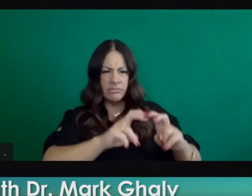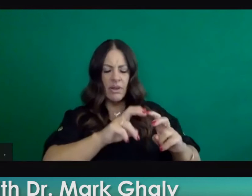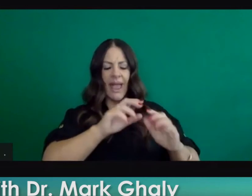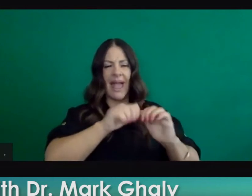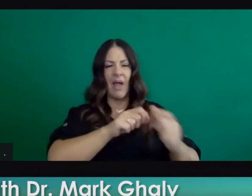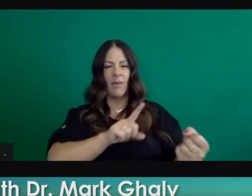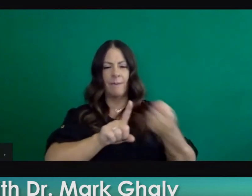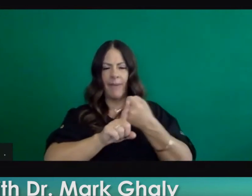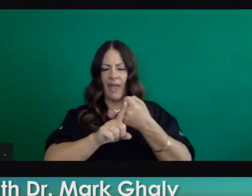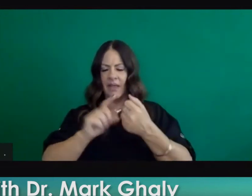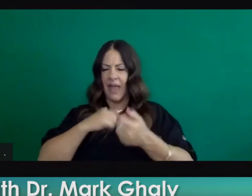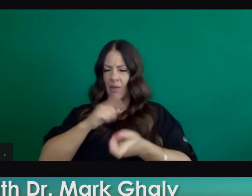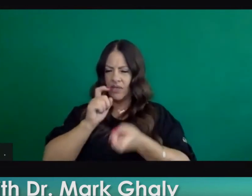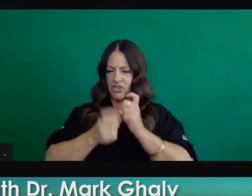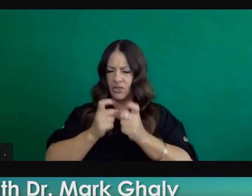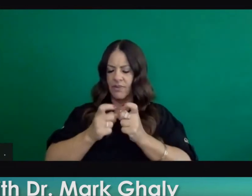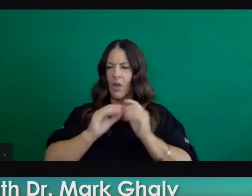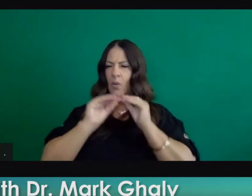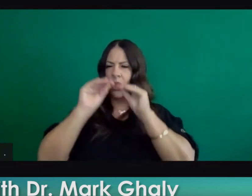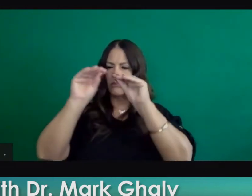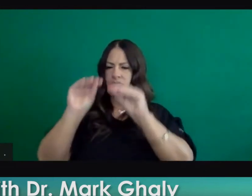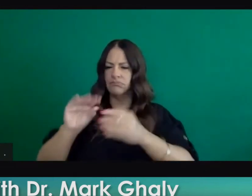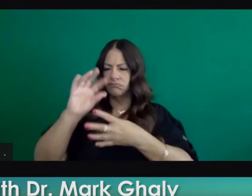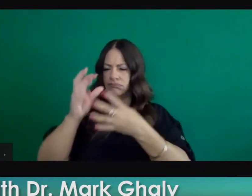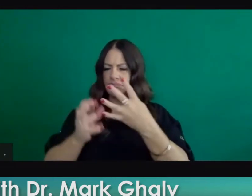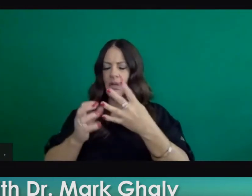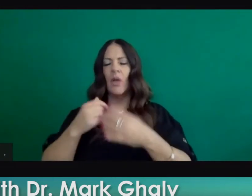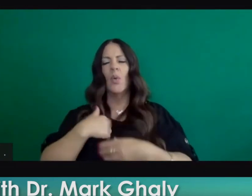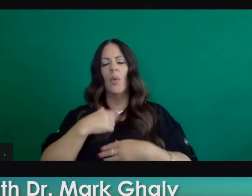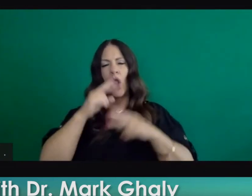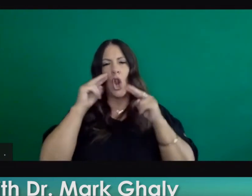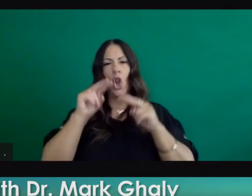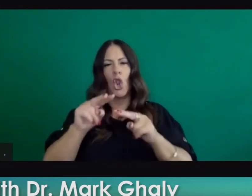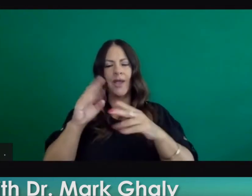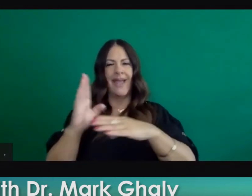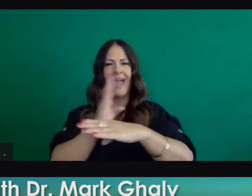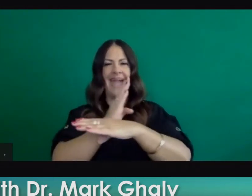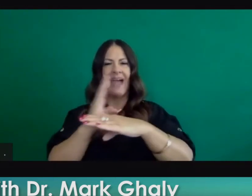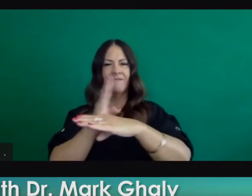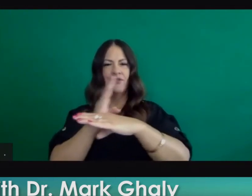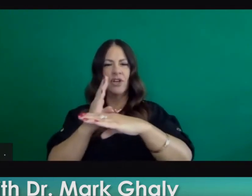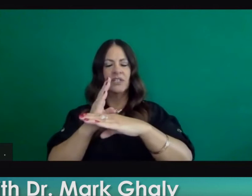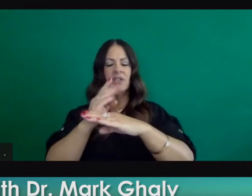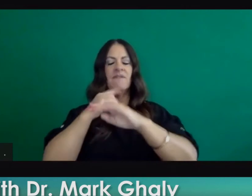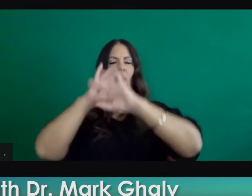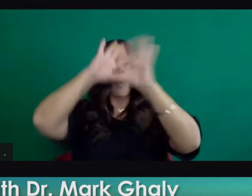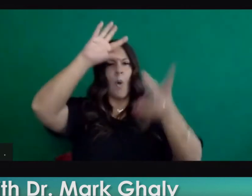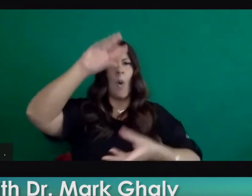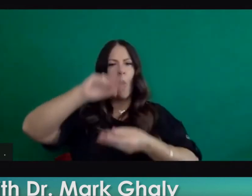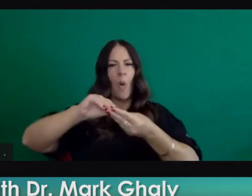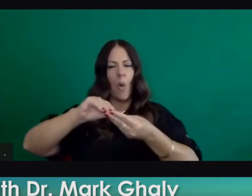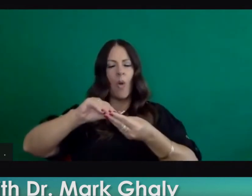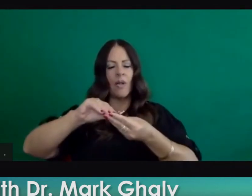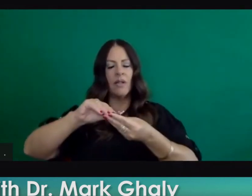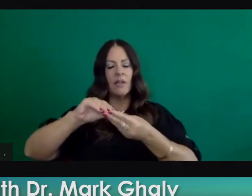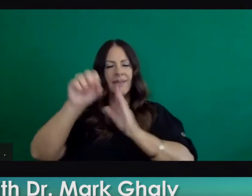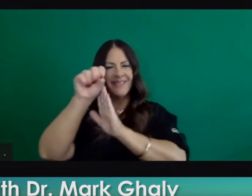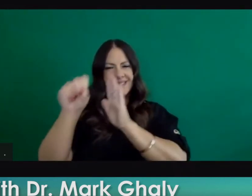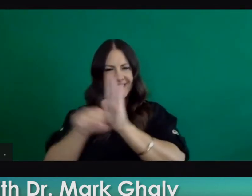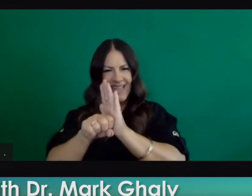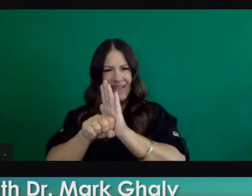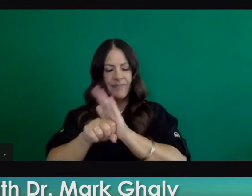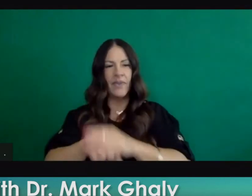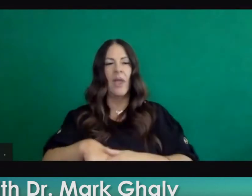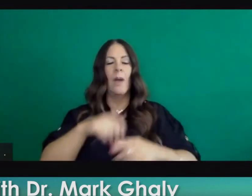Really, when we look at the average amount of testing across the state, we do compare different counties against that average. And the more you're